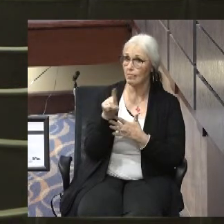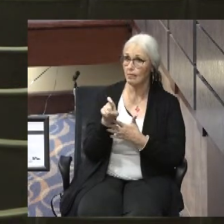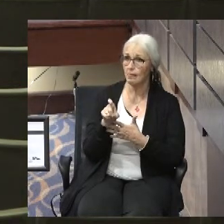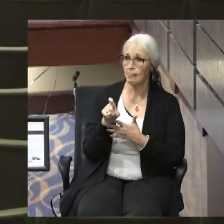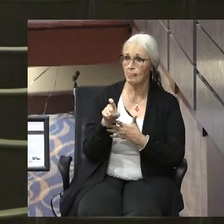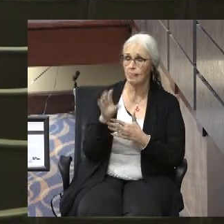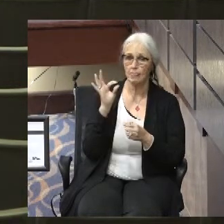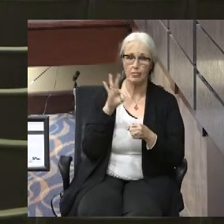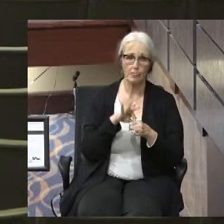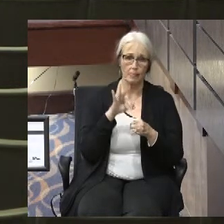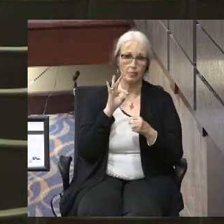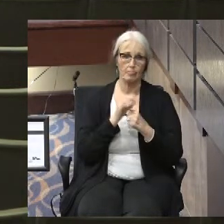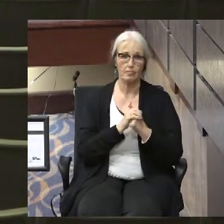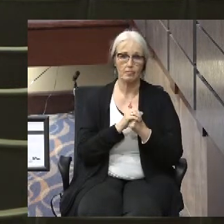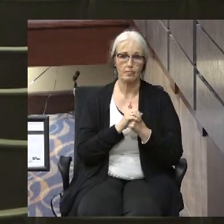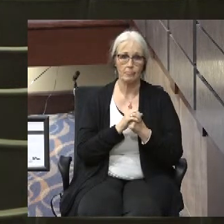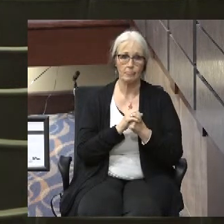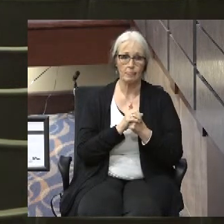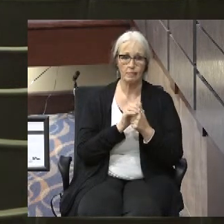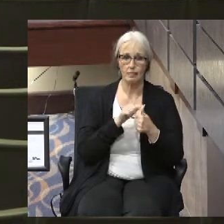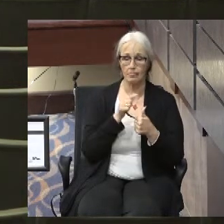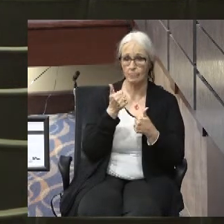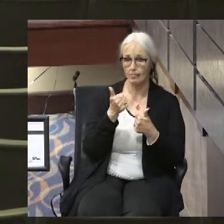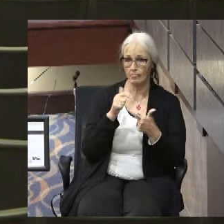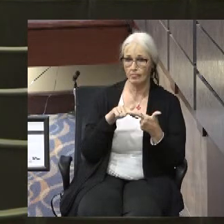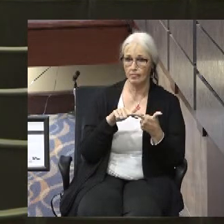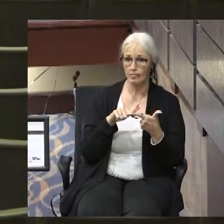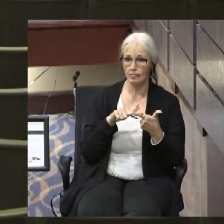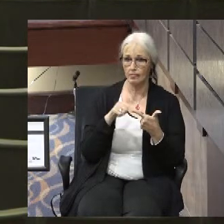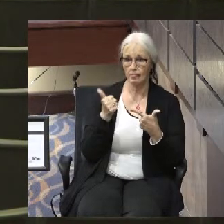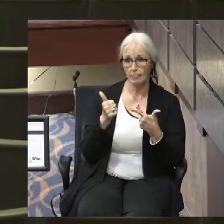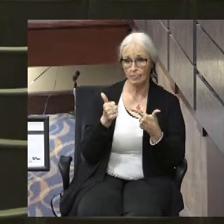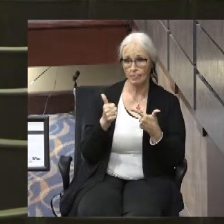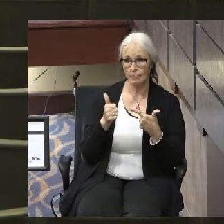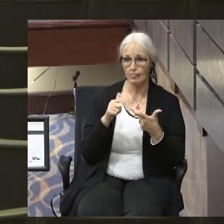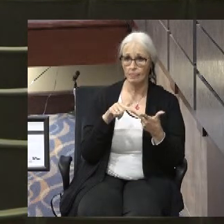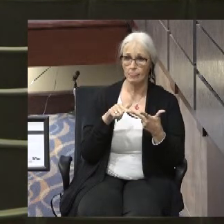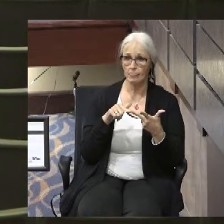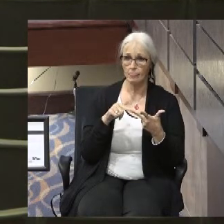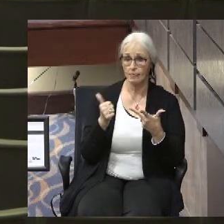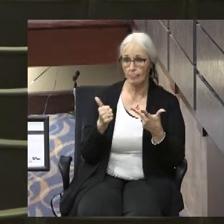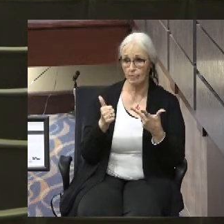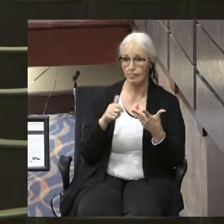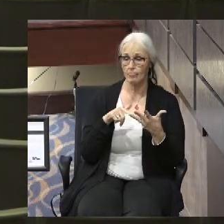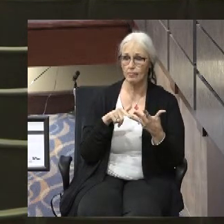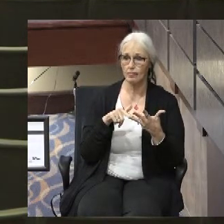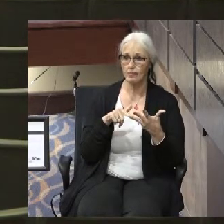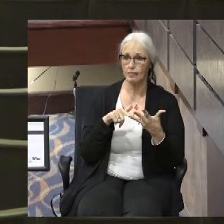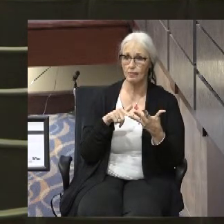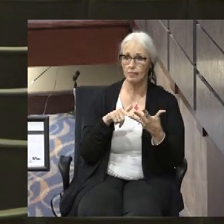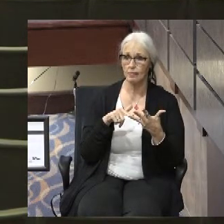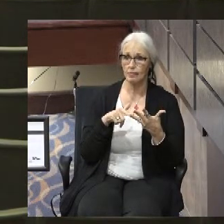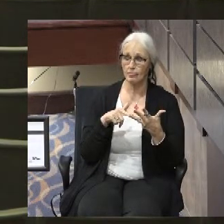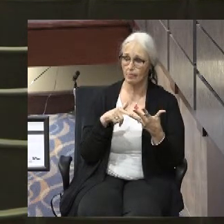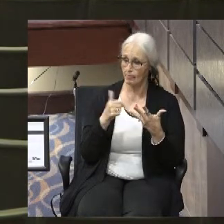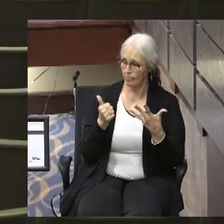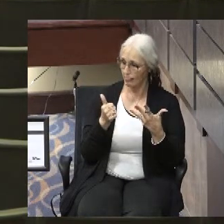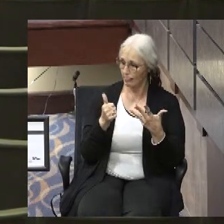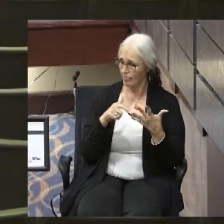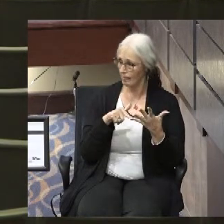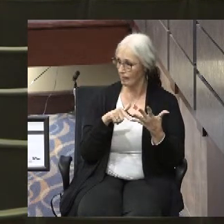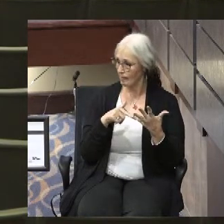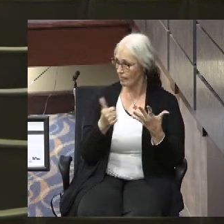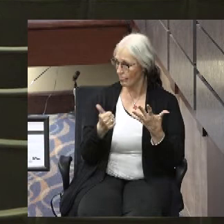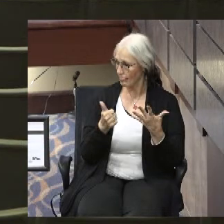Please poll the council. Yes. Aye. Palmer? Bordereau? Yes.